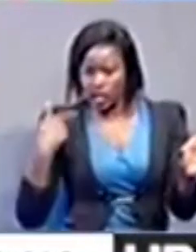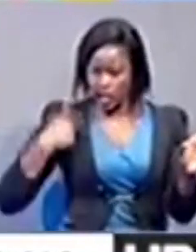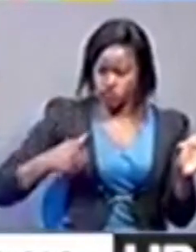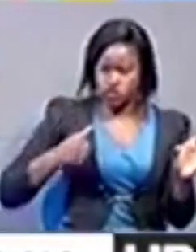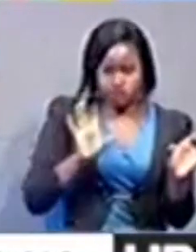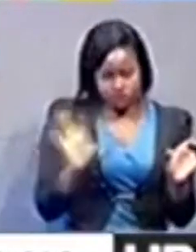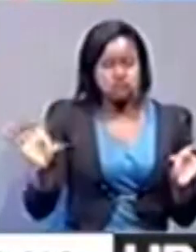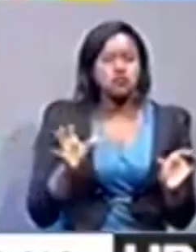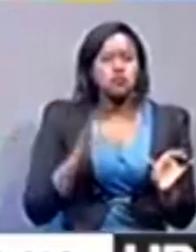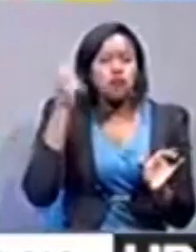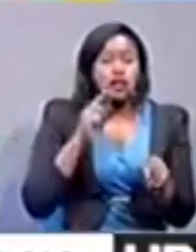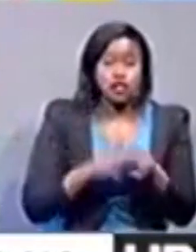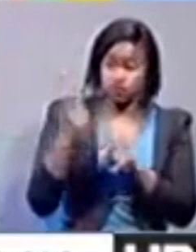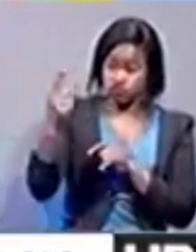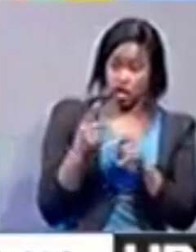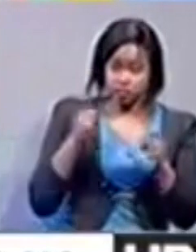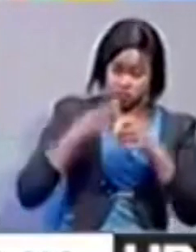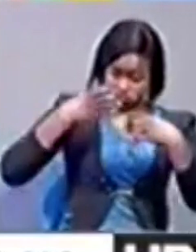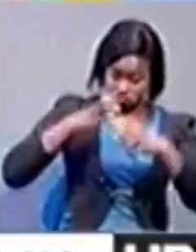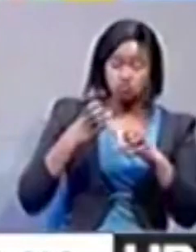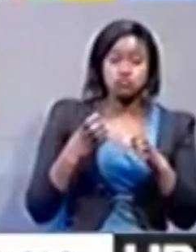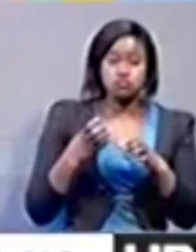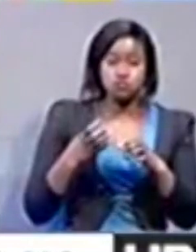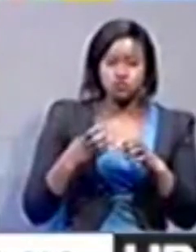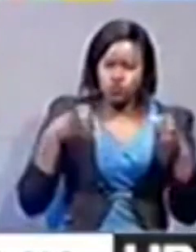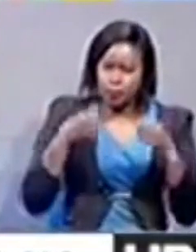Bakavera. So,